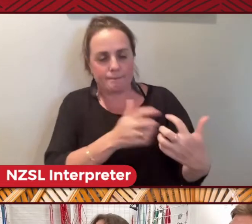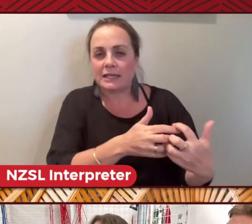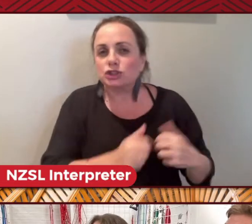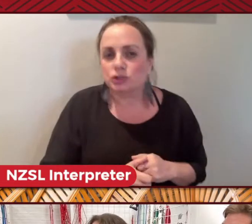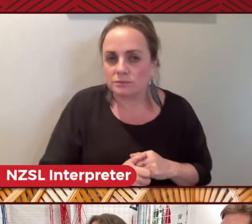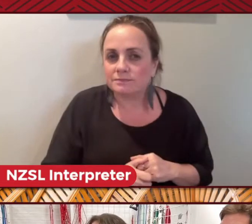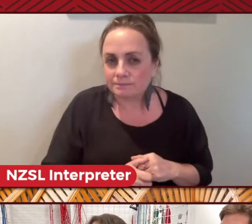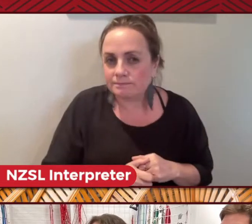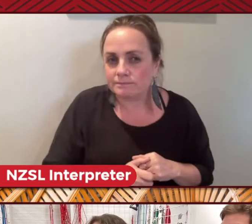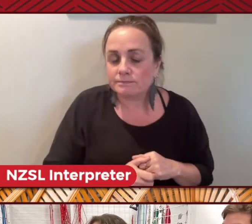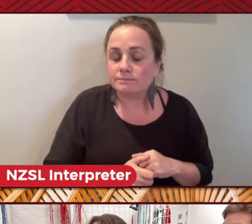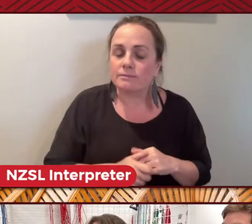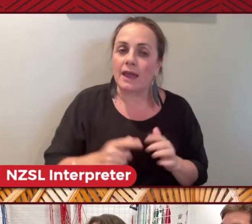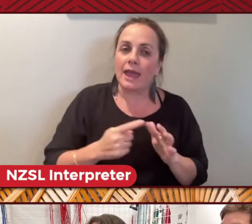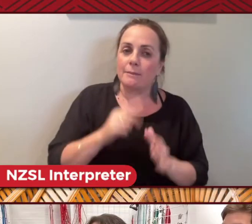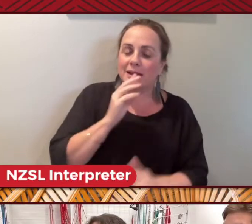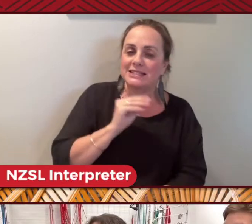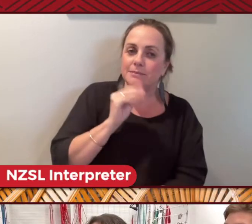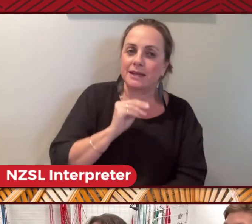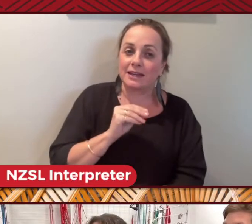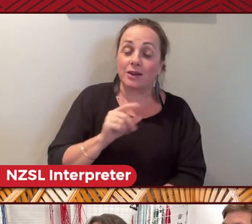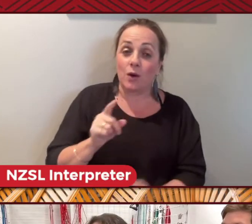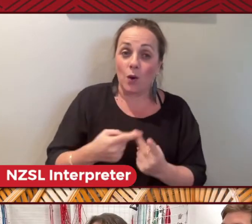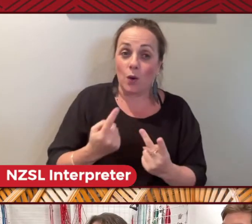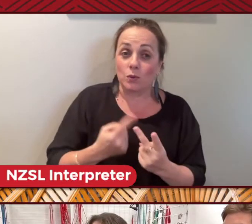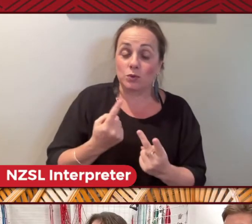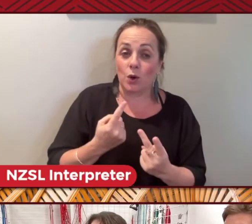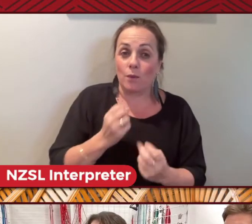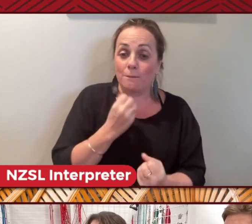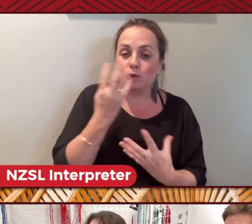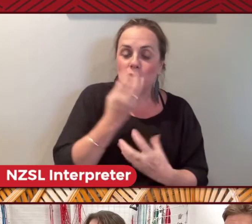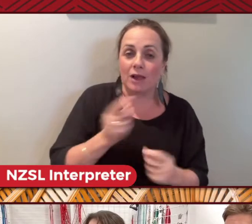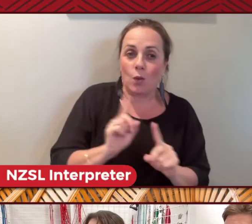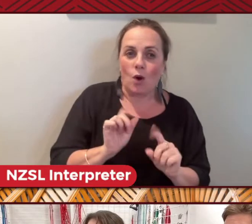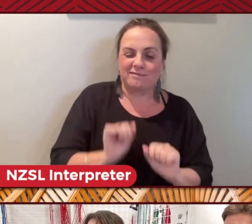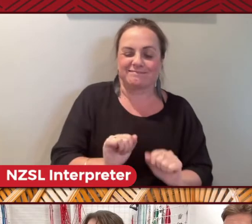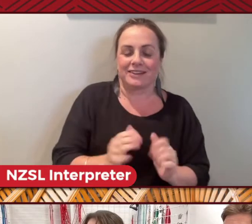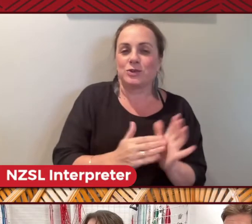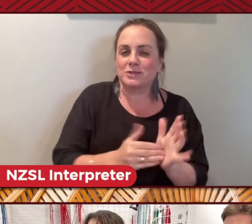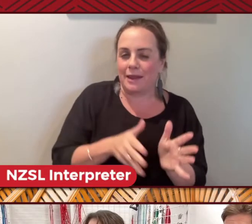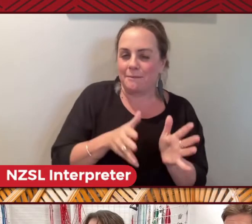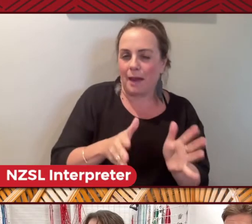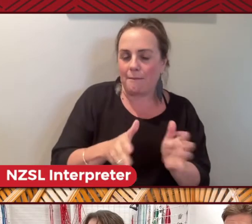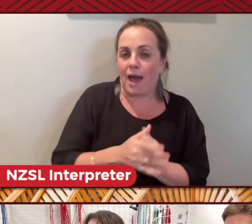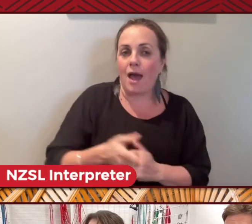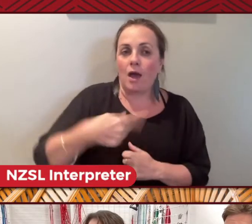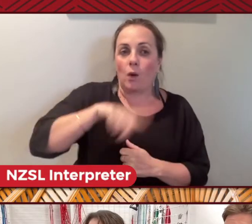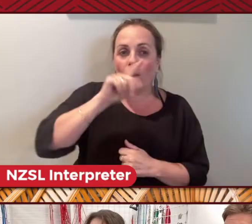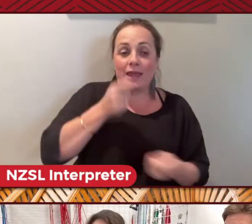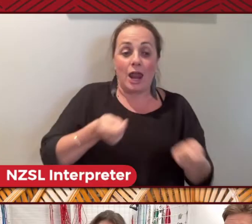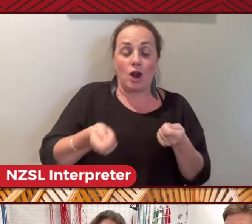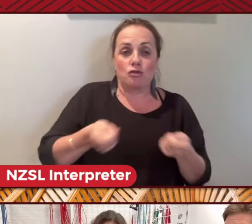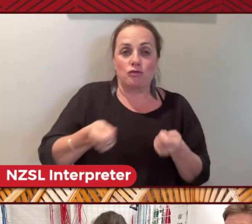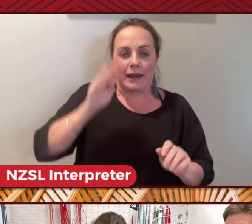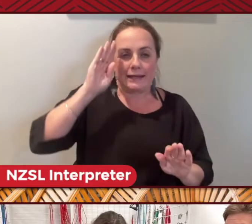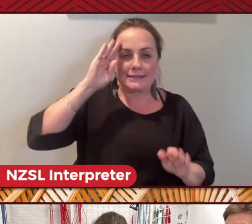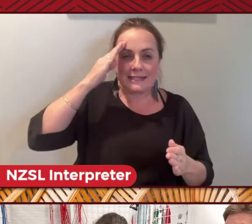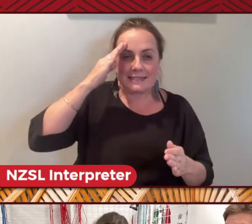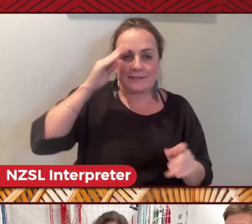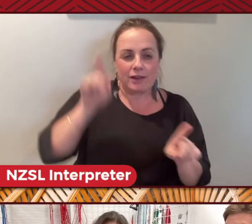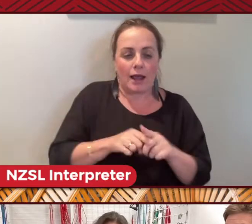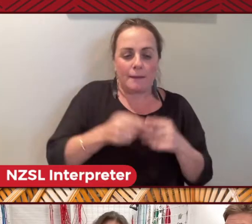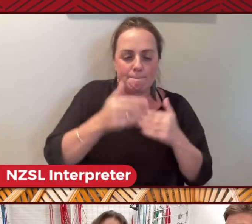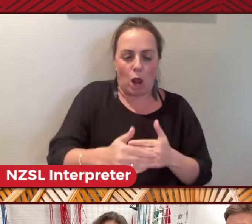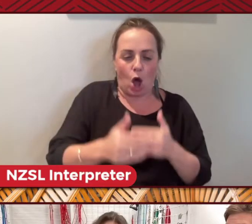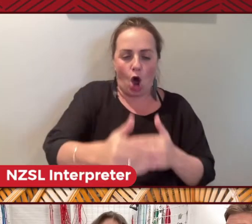Emily speaking. And the other beautiful thing that we've found, especially in New Zealand, is that we're able to run these intensives in blocks. And